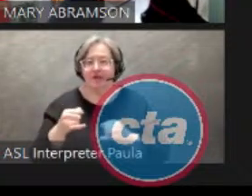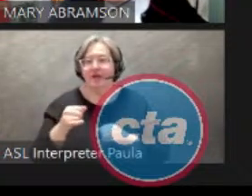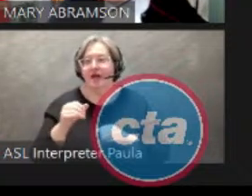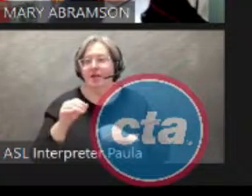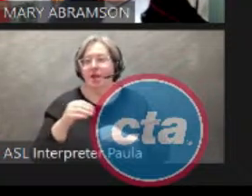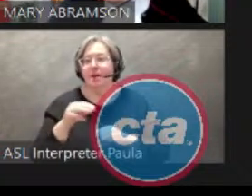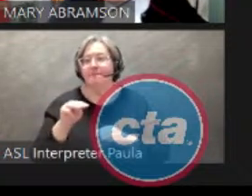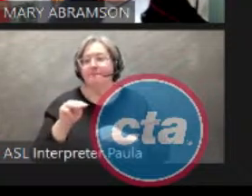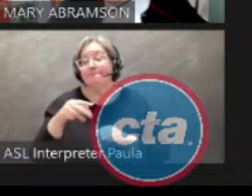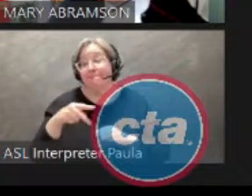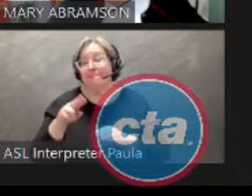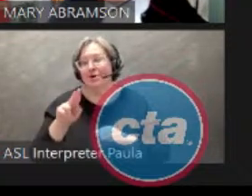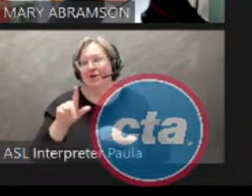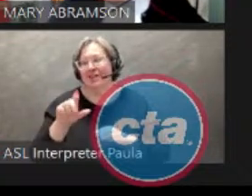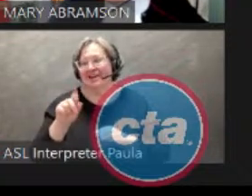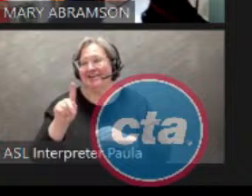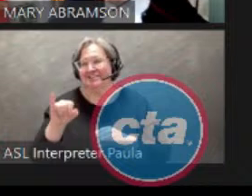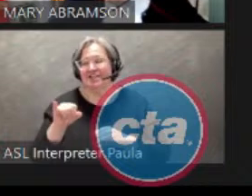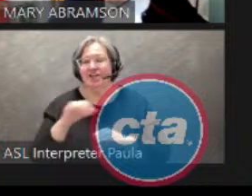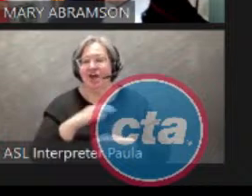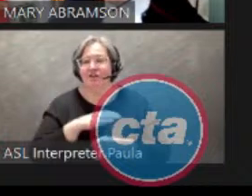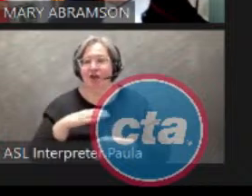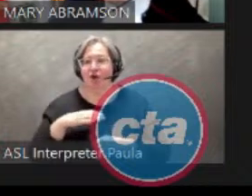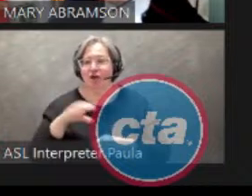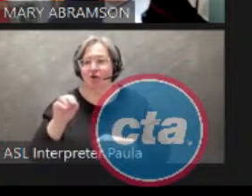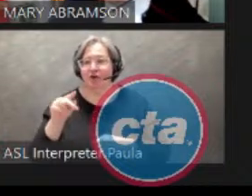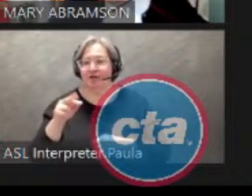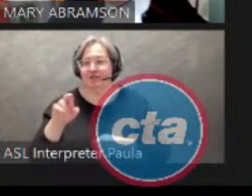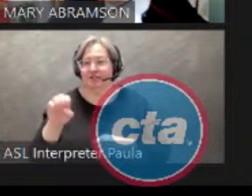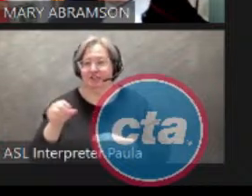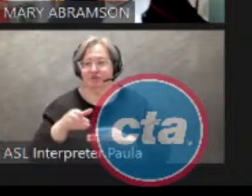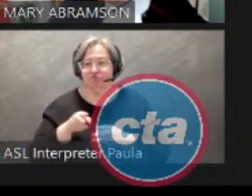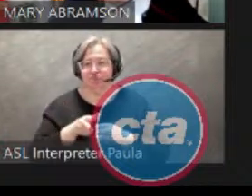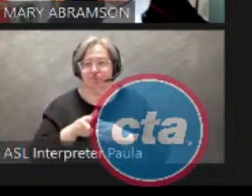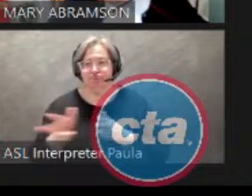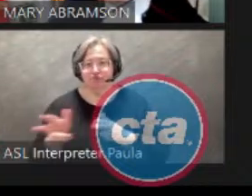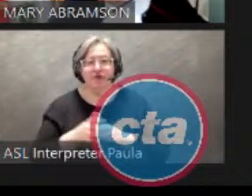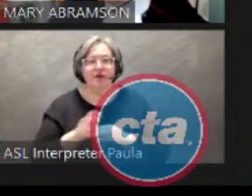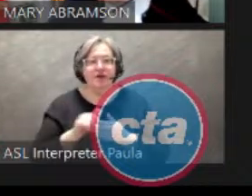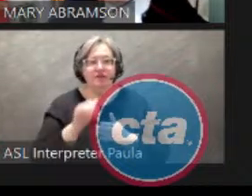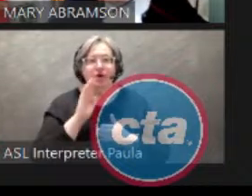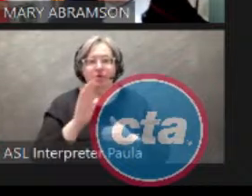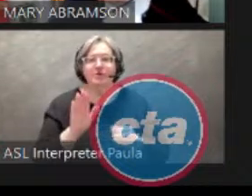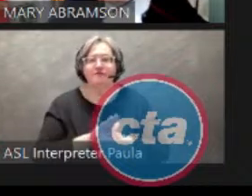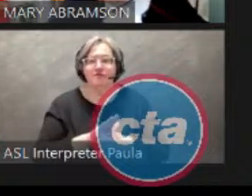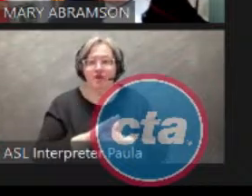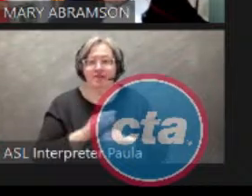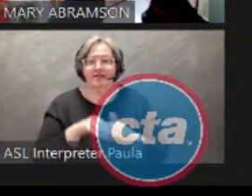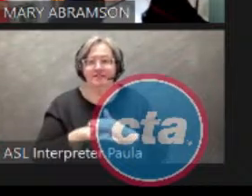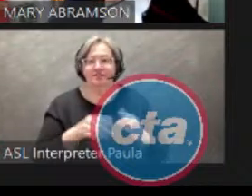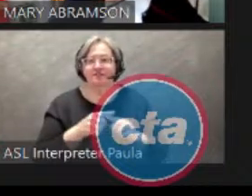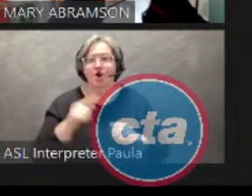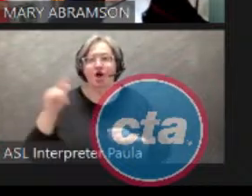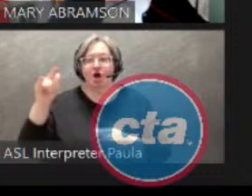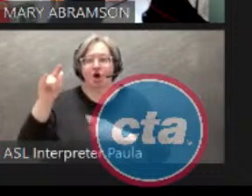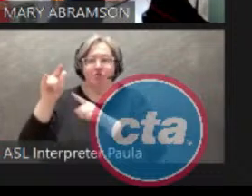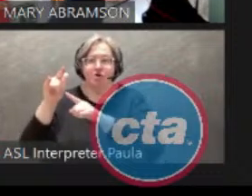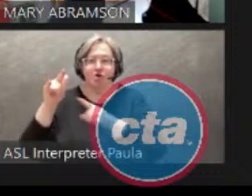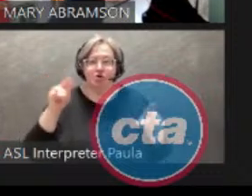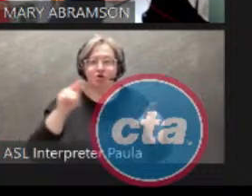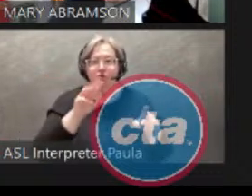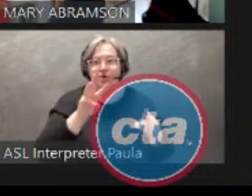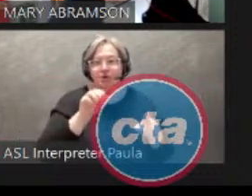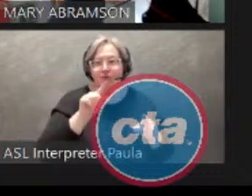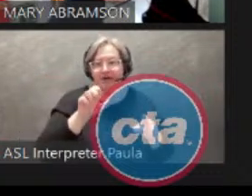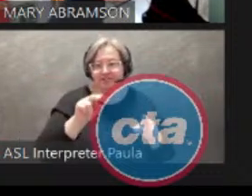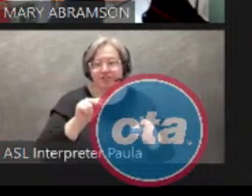branch. Once these stations are complete, the Blue Line will be fully accessible from O'Hare through Western. And